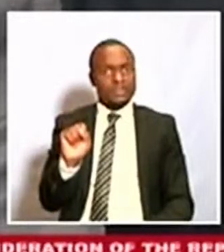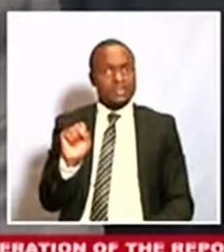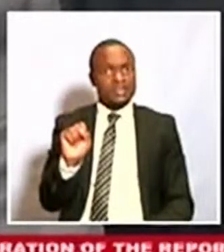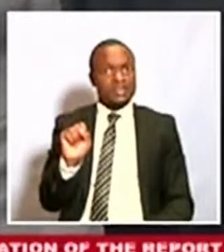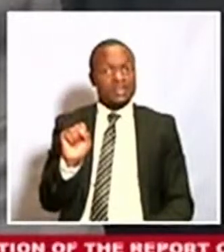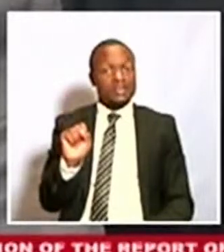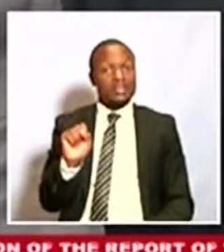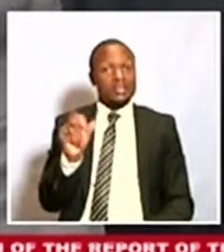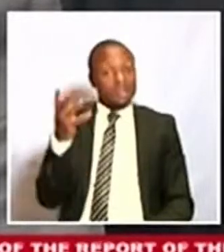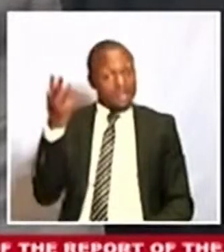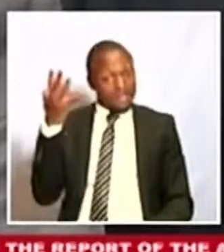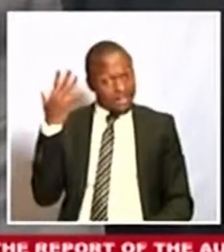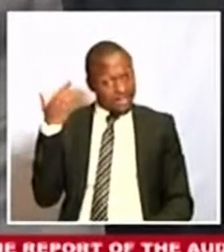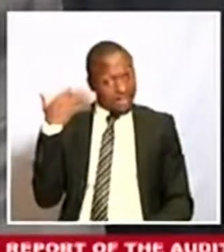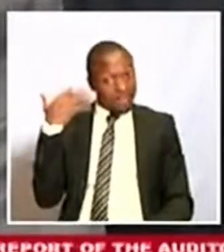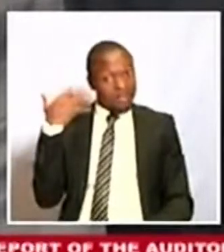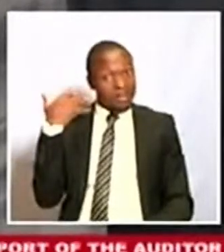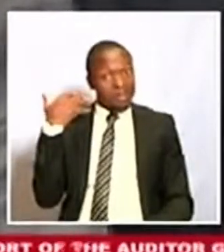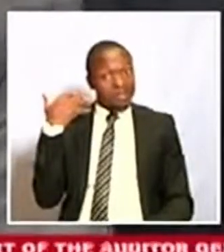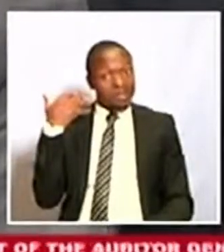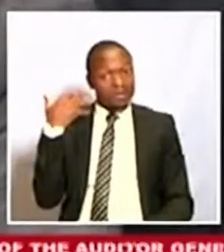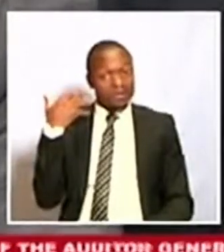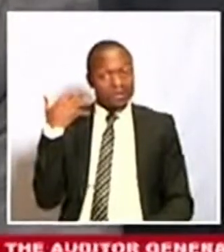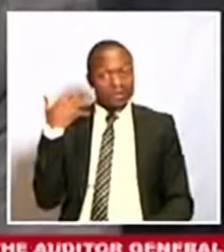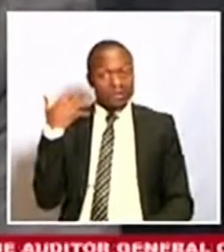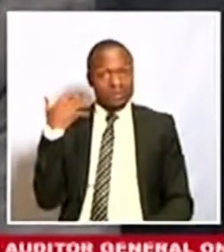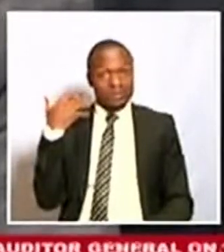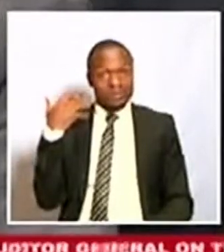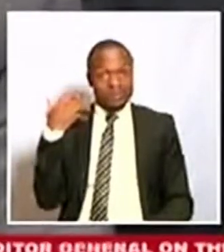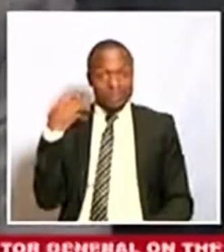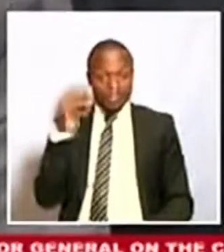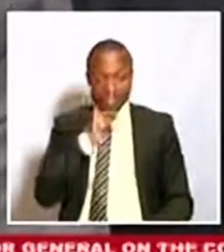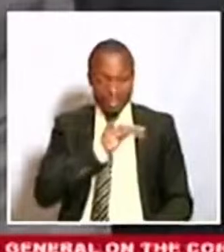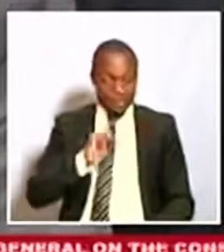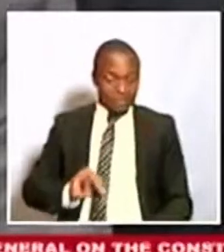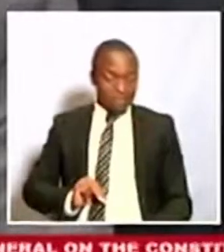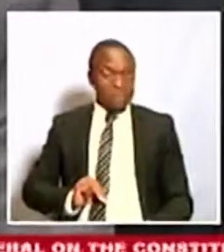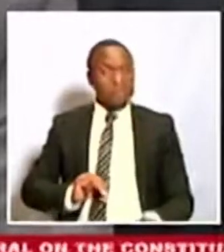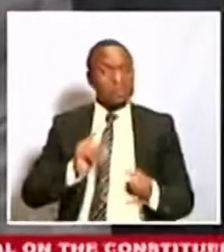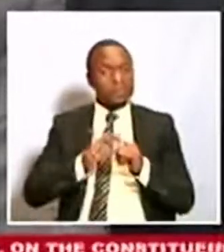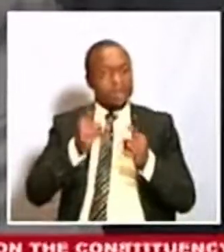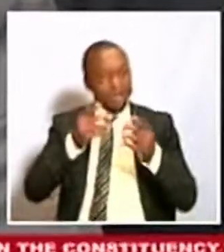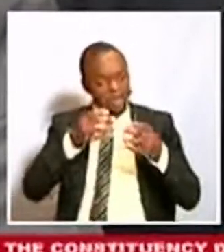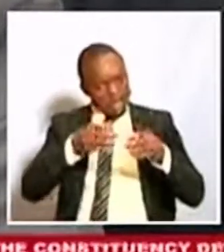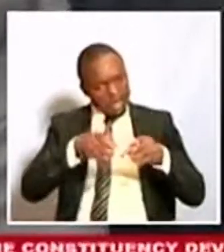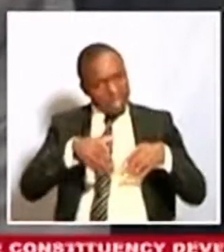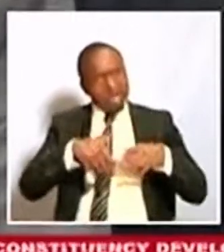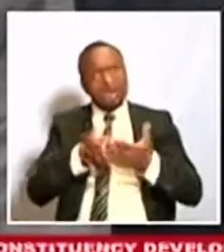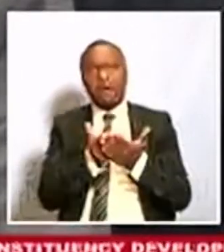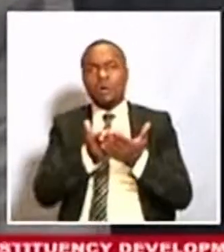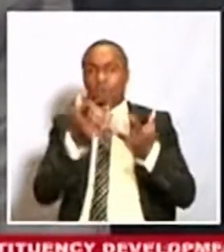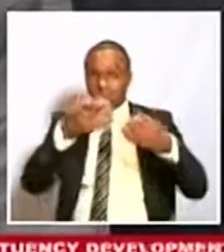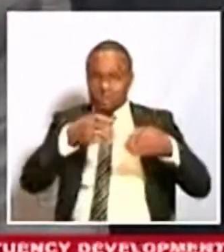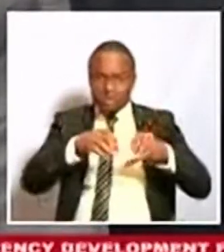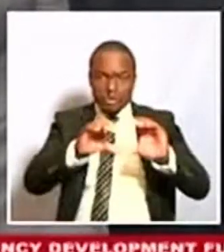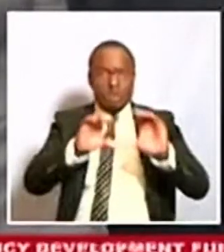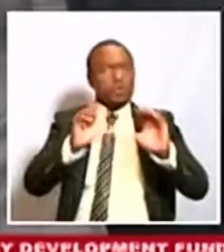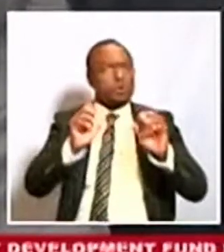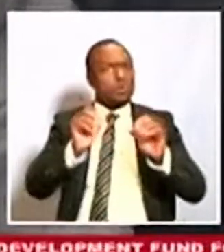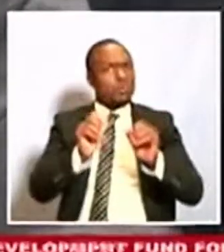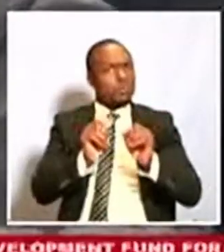treasurer sits there as an ex-official also, but there are planners there. How do you go ahead, Chair,